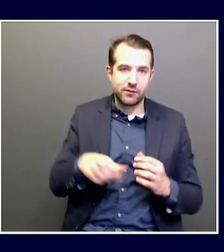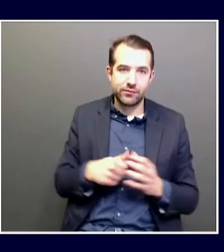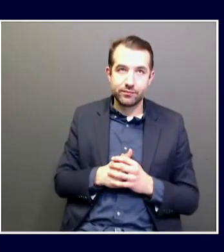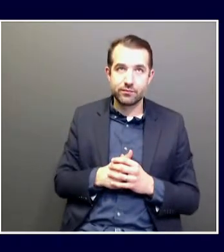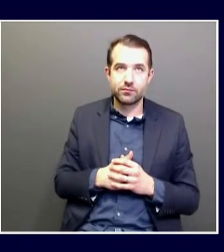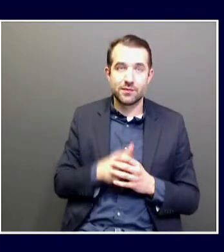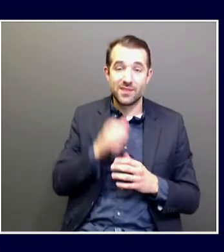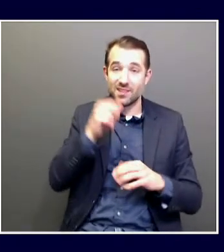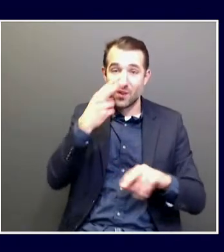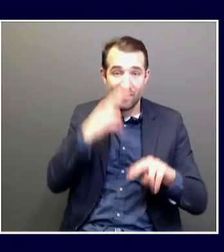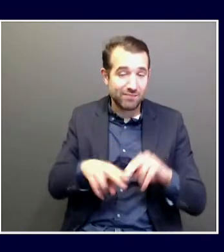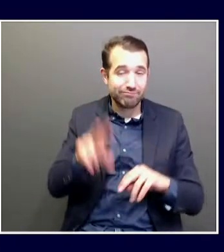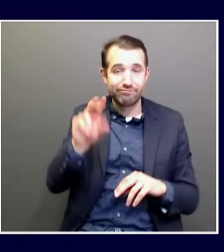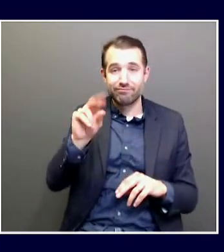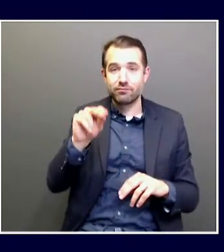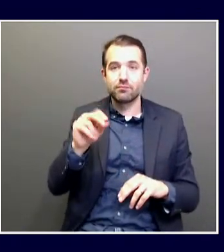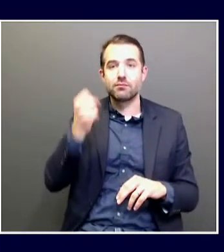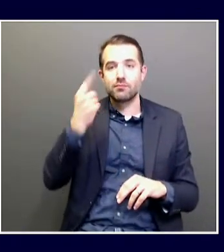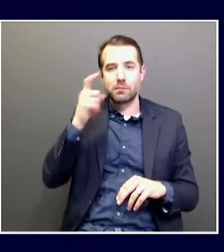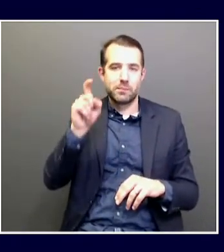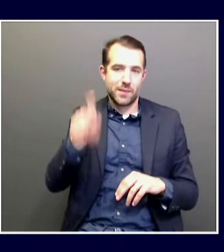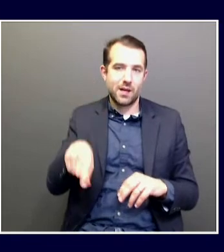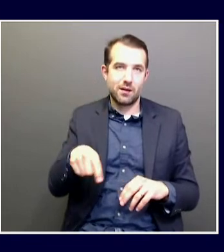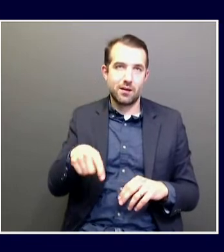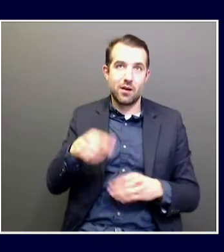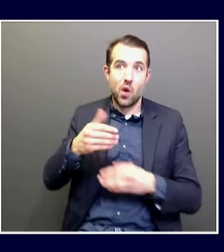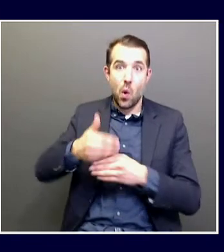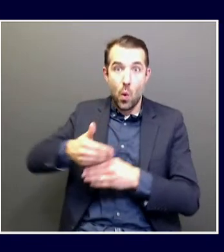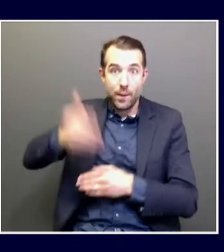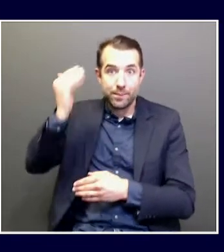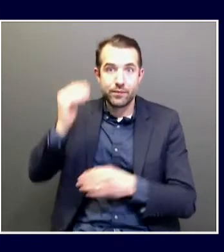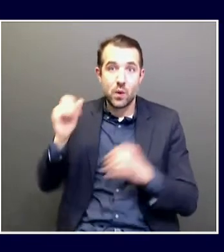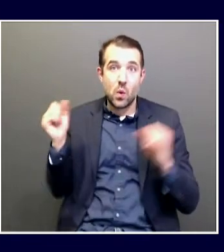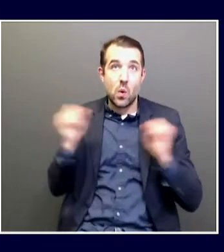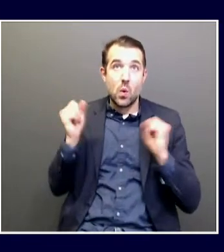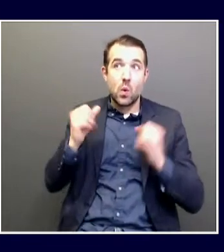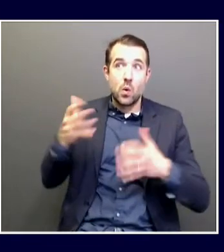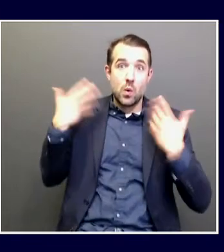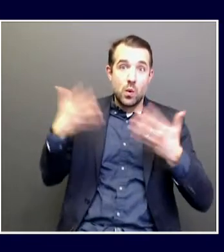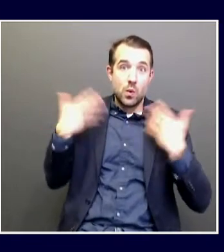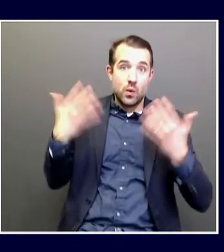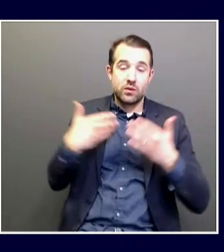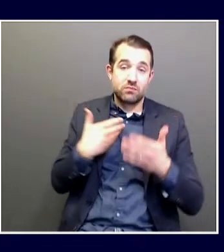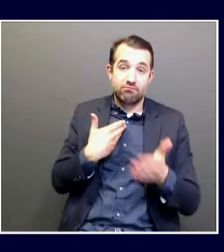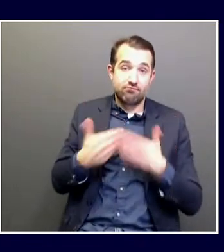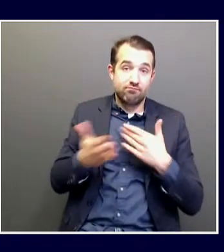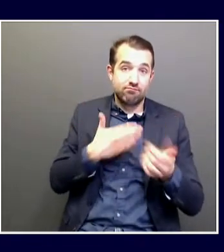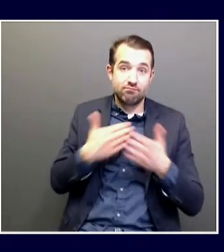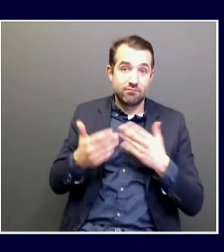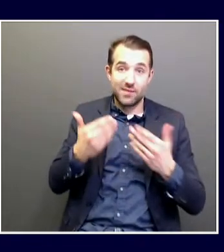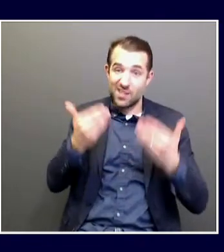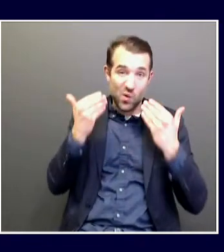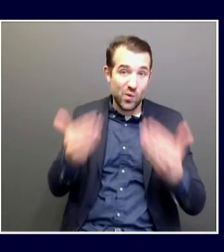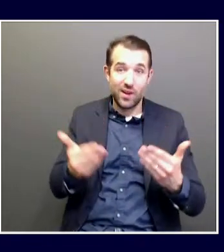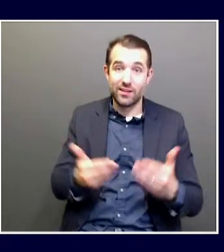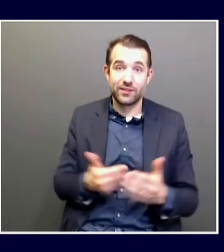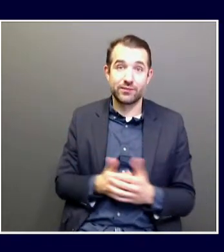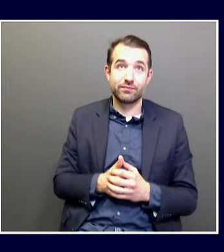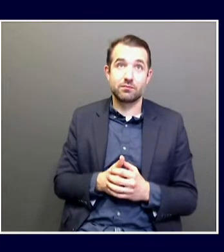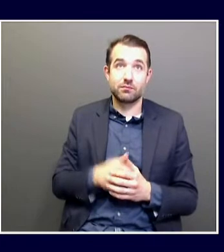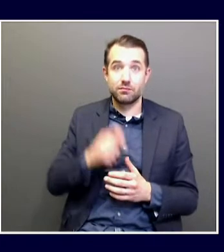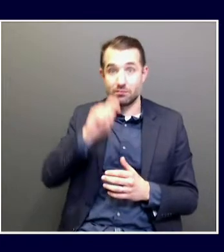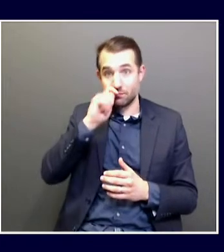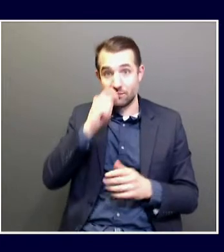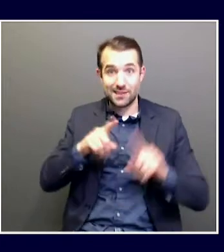the windows open when it's cold, but that's a way to improve ventilation. And we know that tests are hard to come by. We acknowledge that. But they